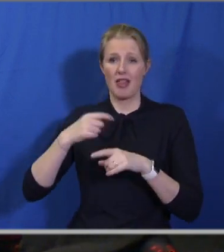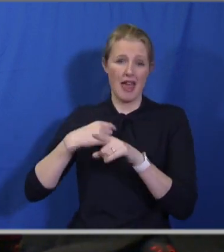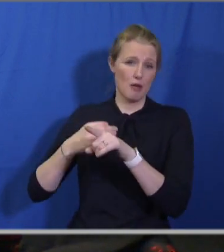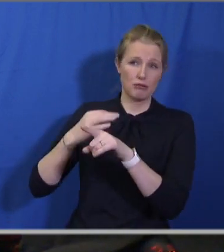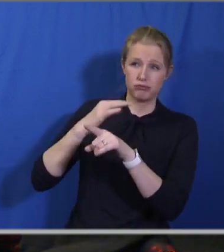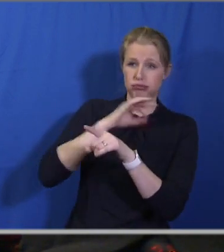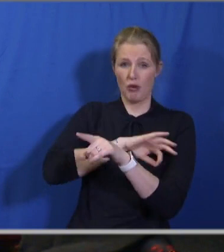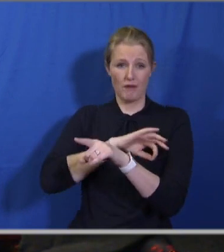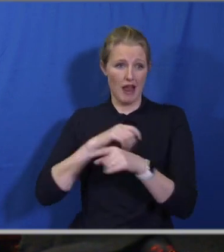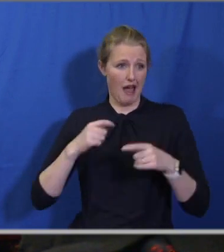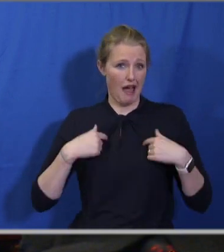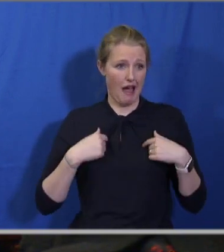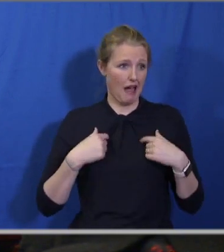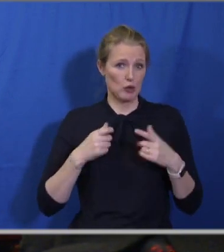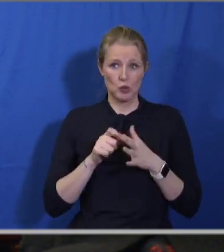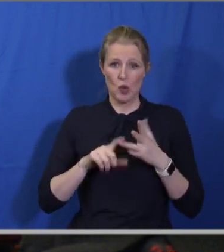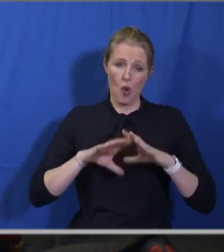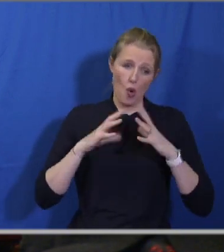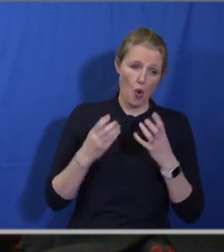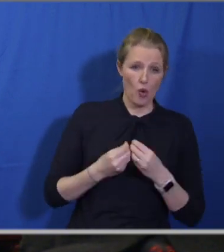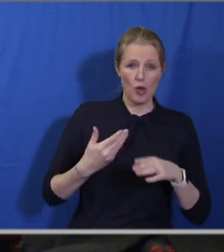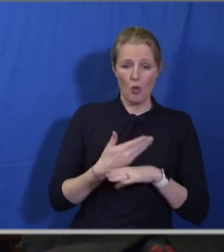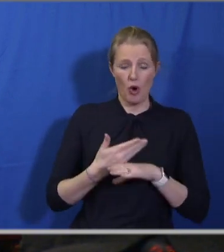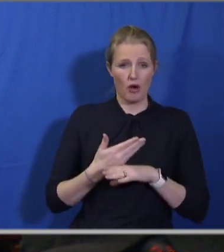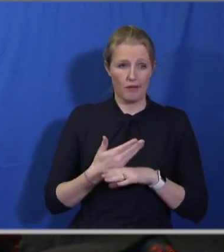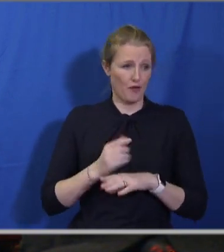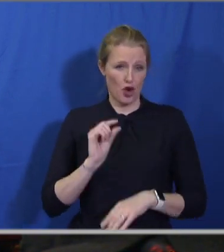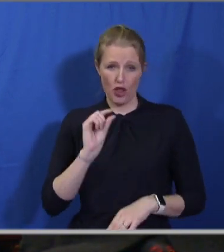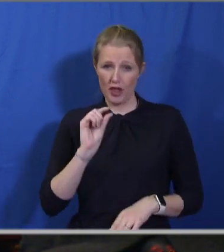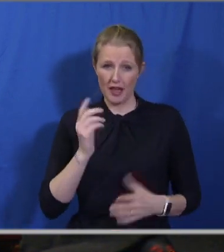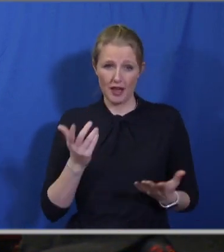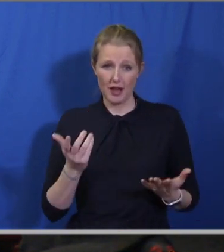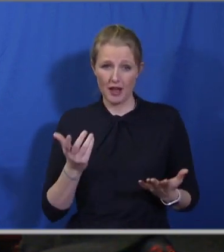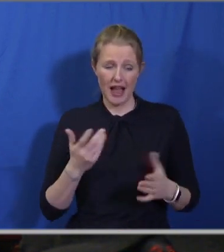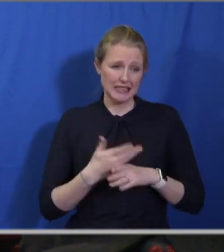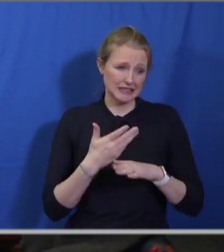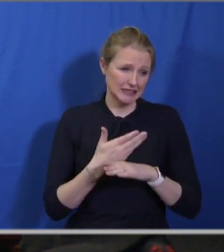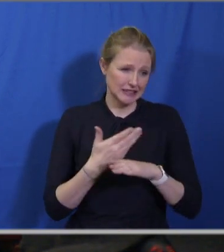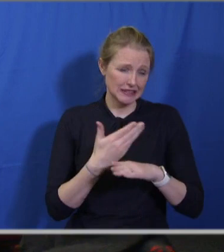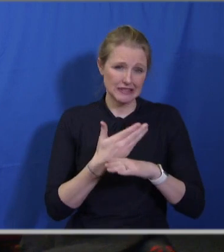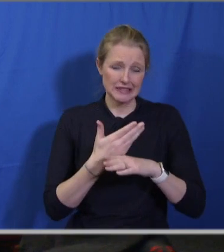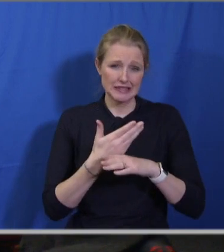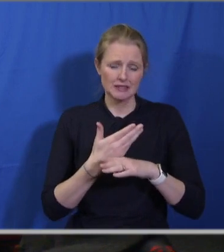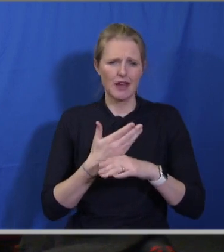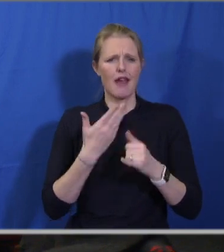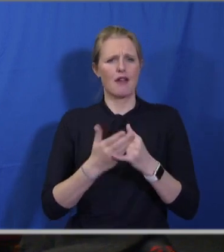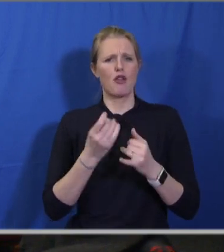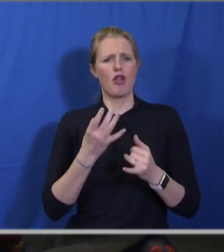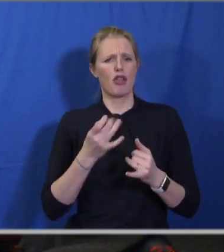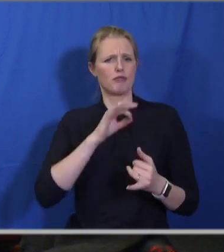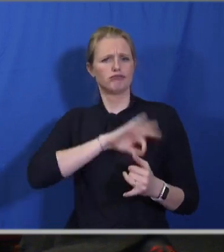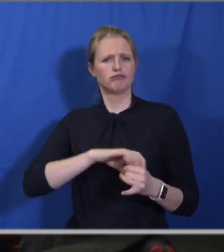nothing. I don't charge for the work I do to provide management of the care, and I think we need to